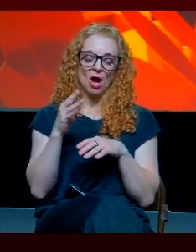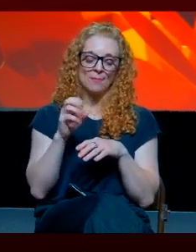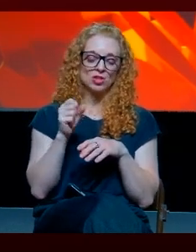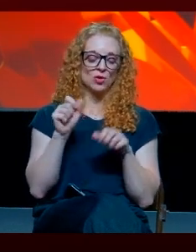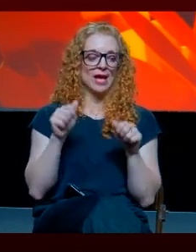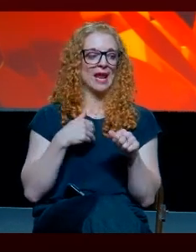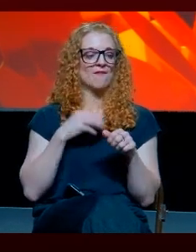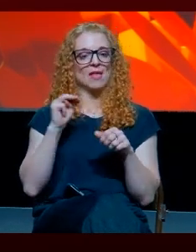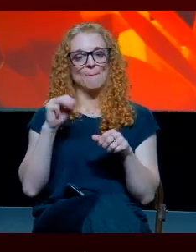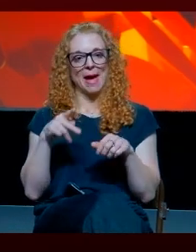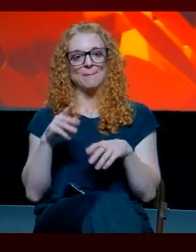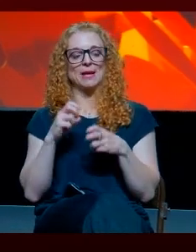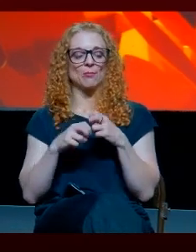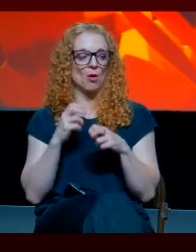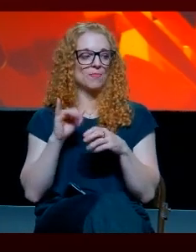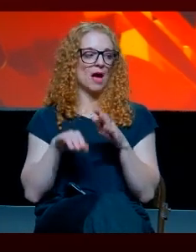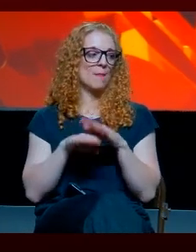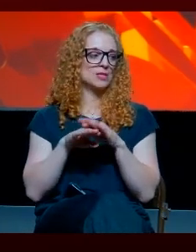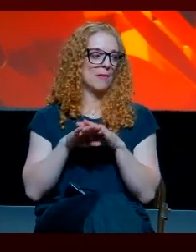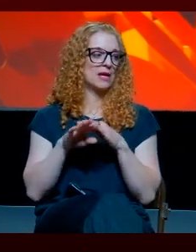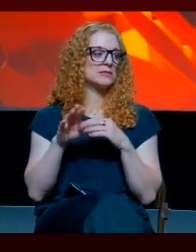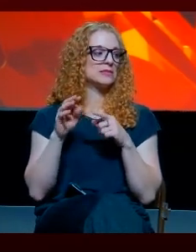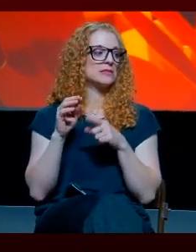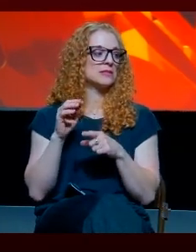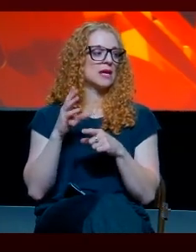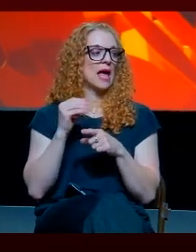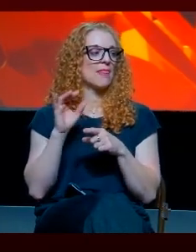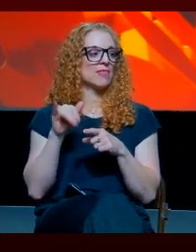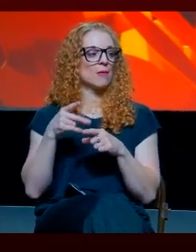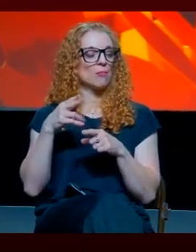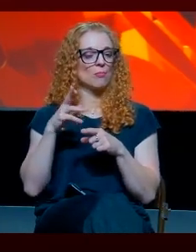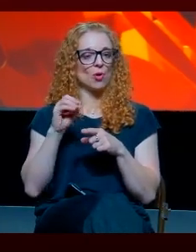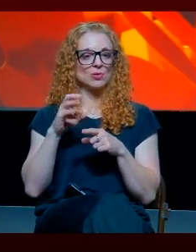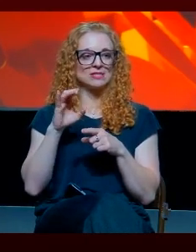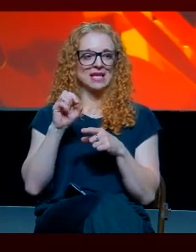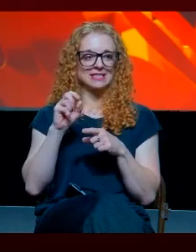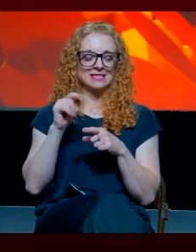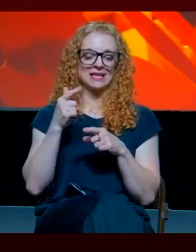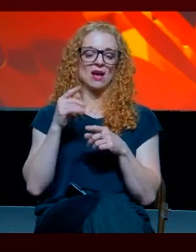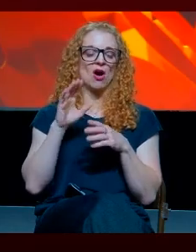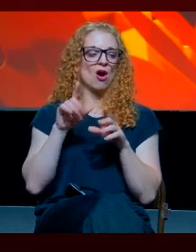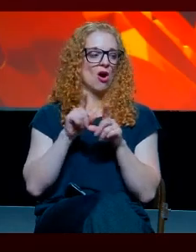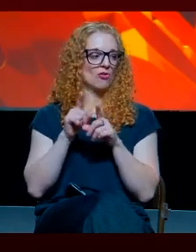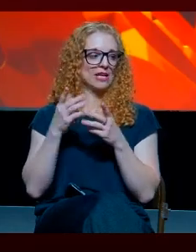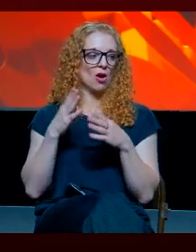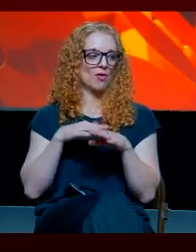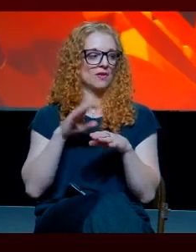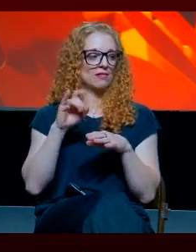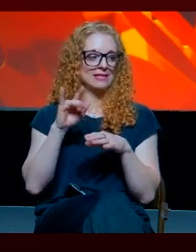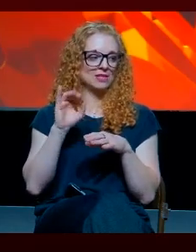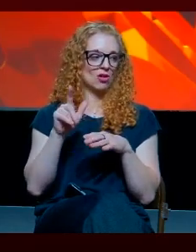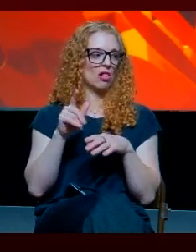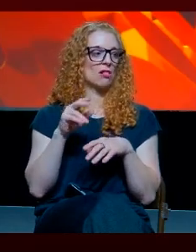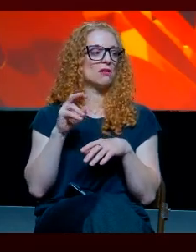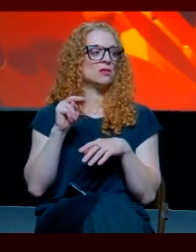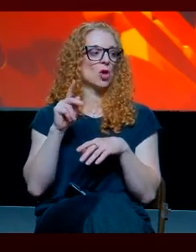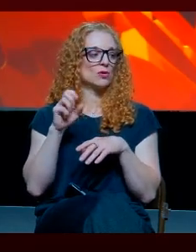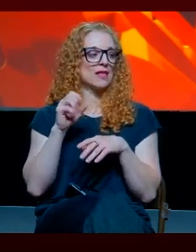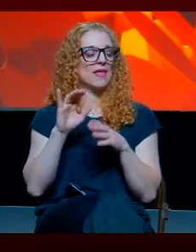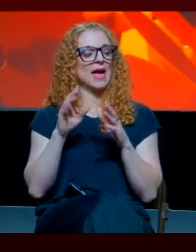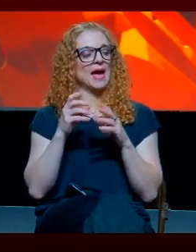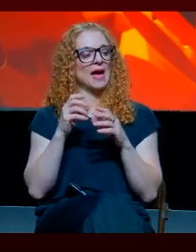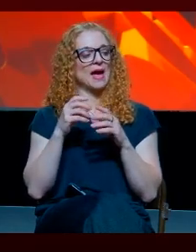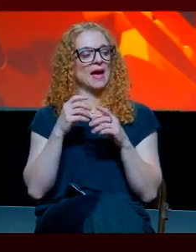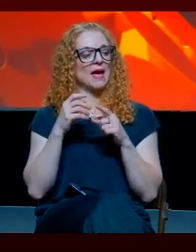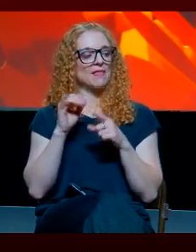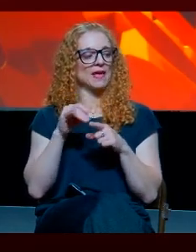mapping problem, the optimization, the pre-processing all running on classical nodes. You can have the execution of the quantum